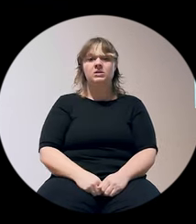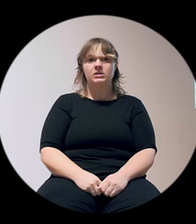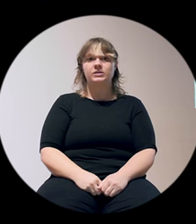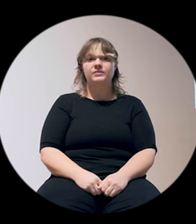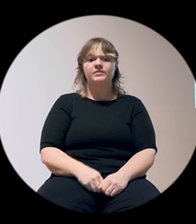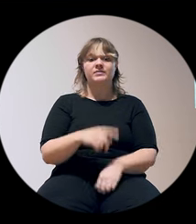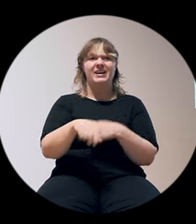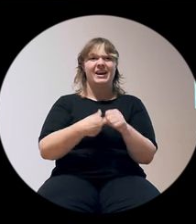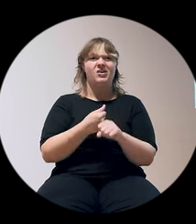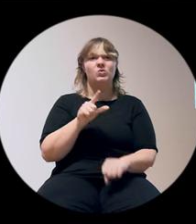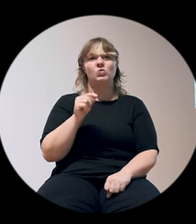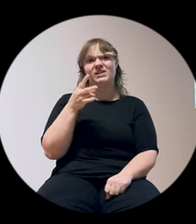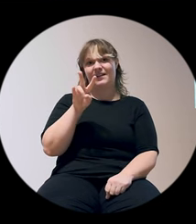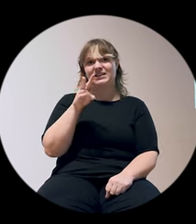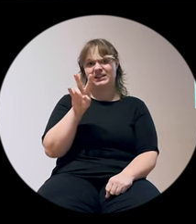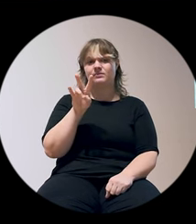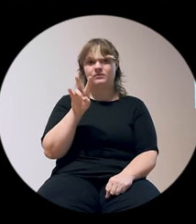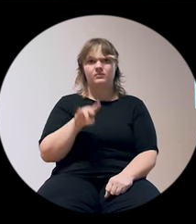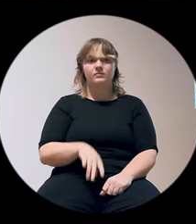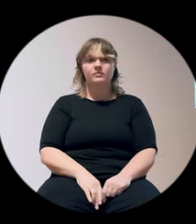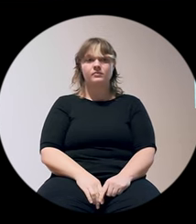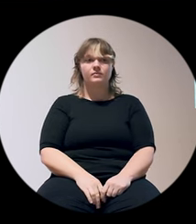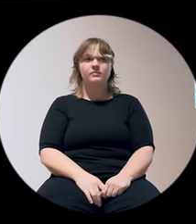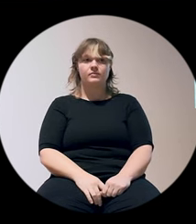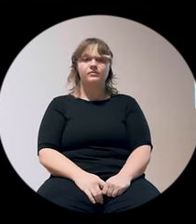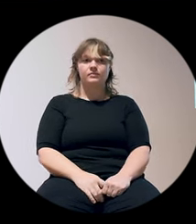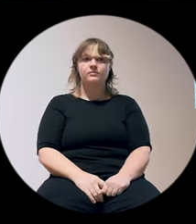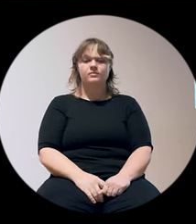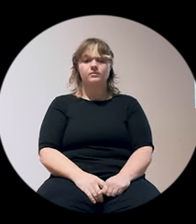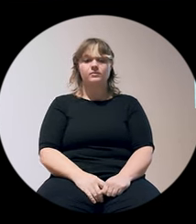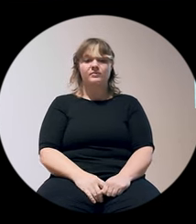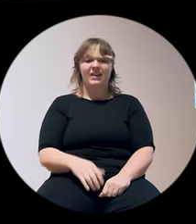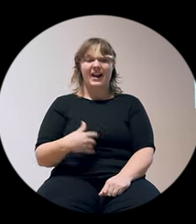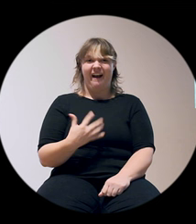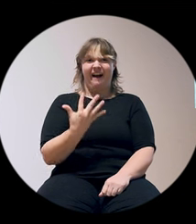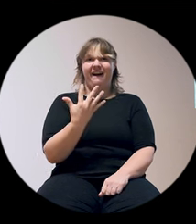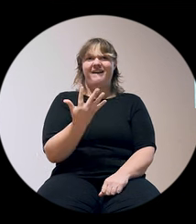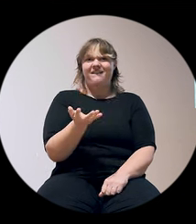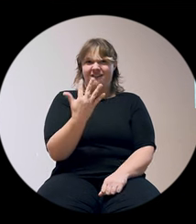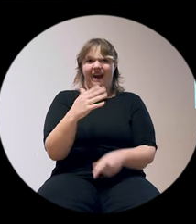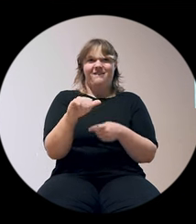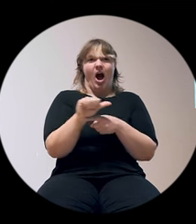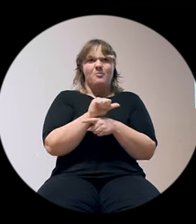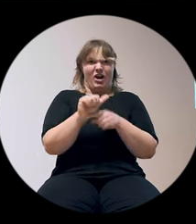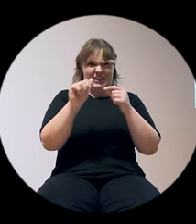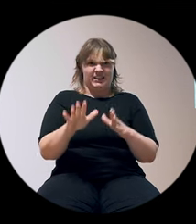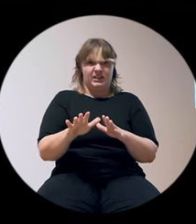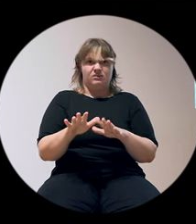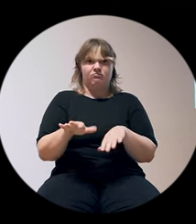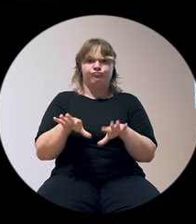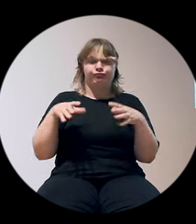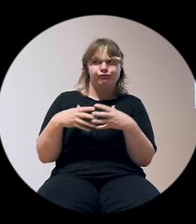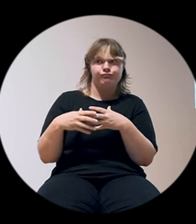in 2017. I had 5 apprentices working with me,